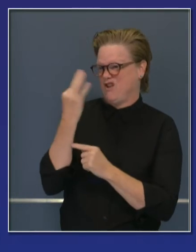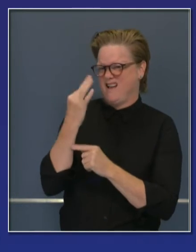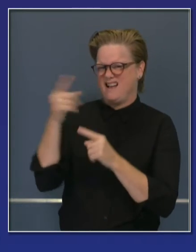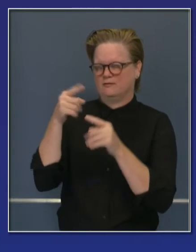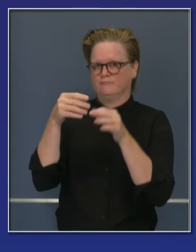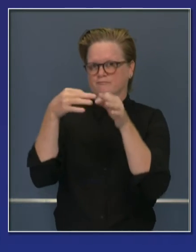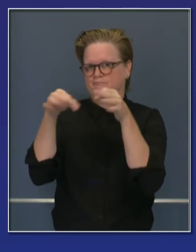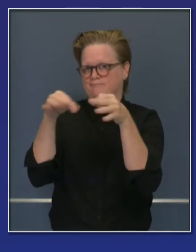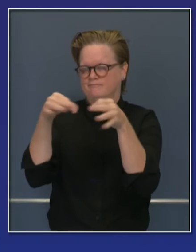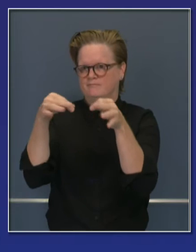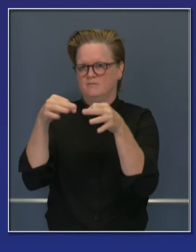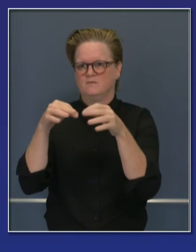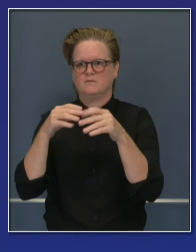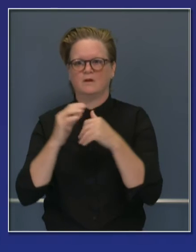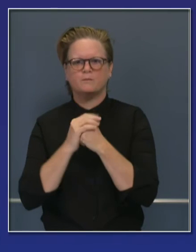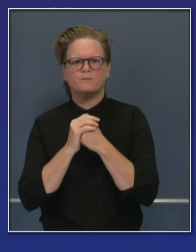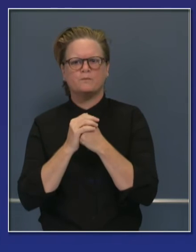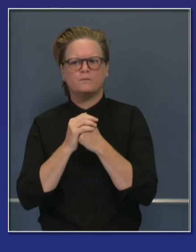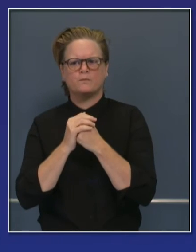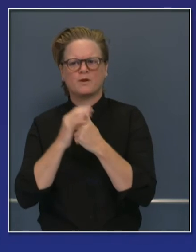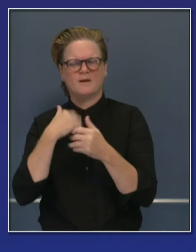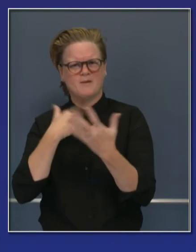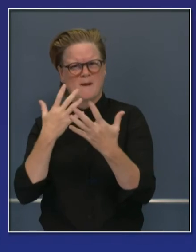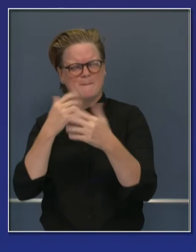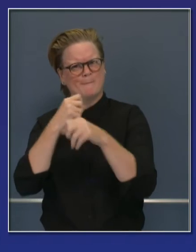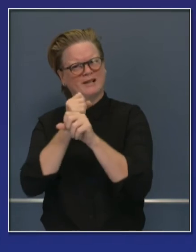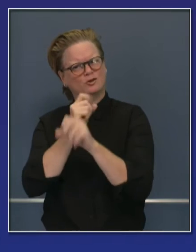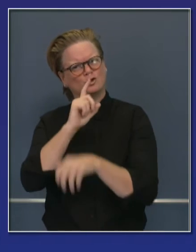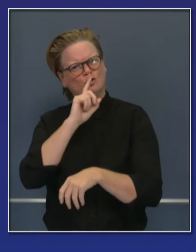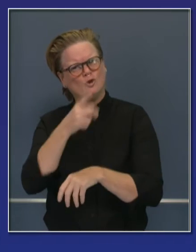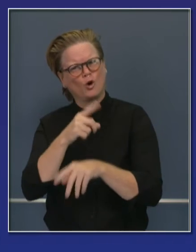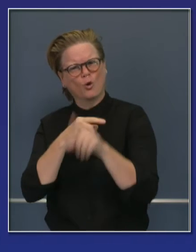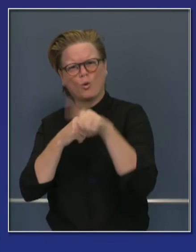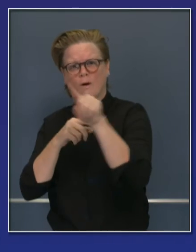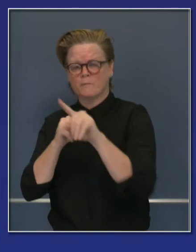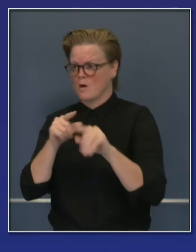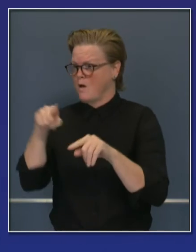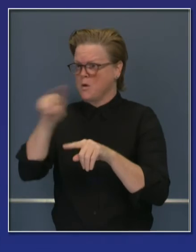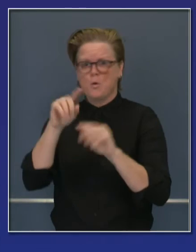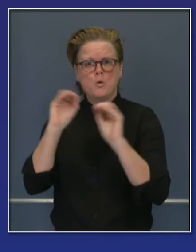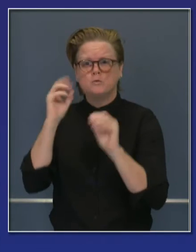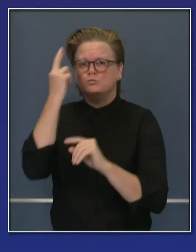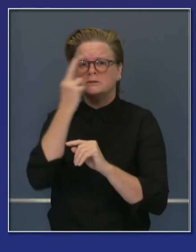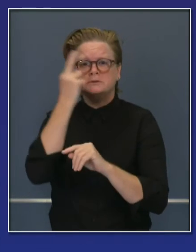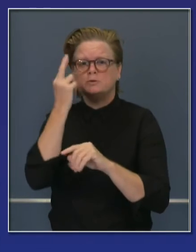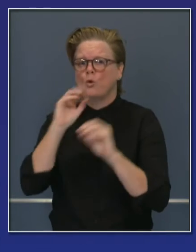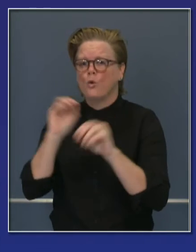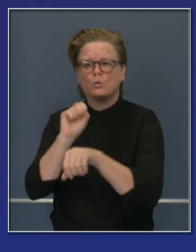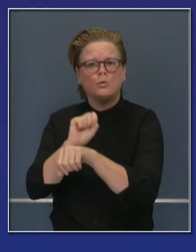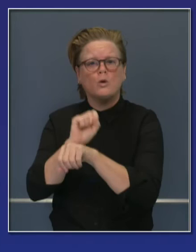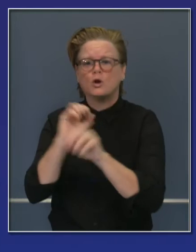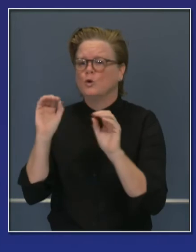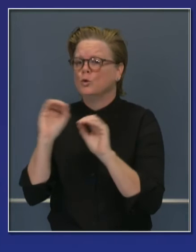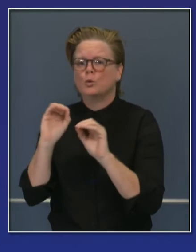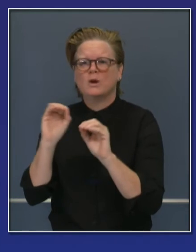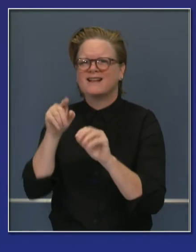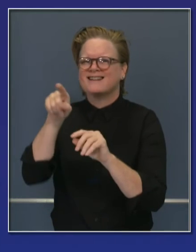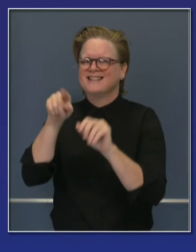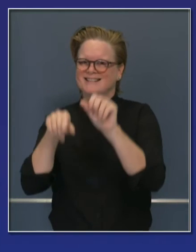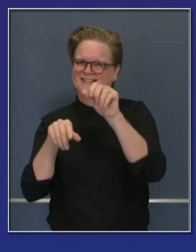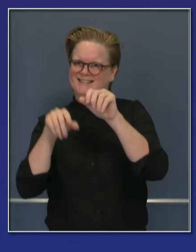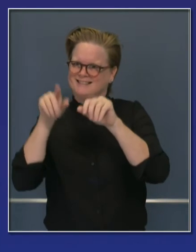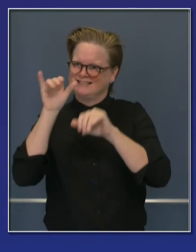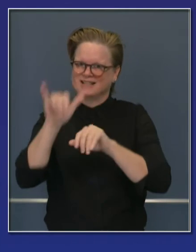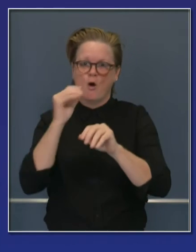non-essential activities past 10 p.m. And the purpose of that is self-evident. That people that are staying out,